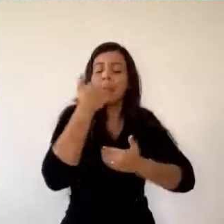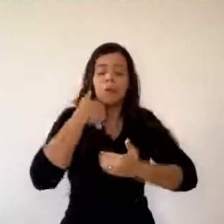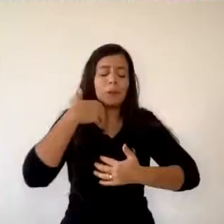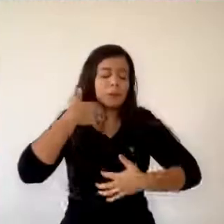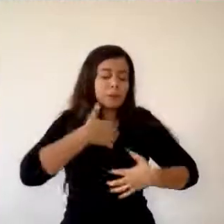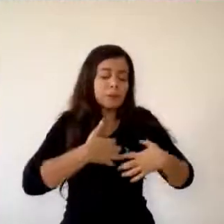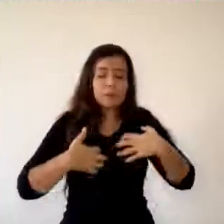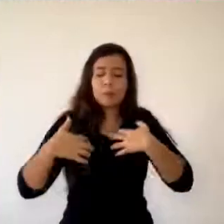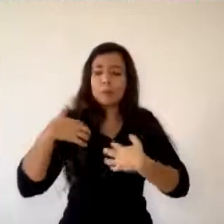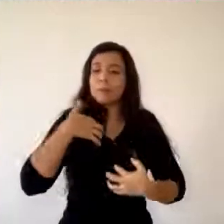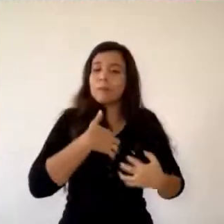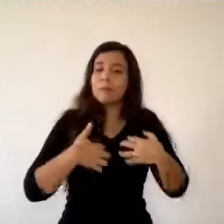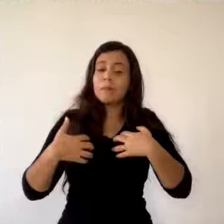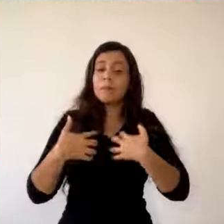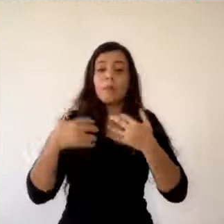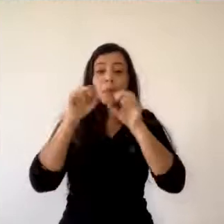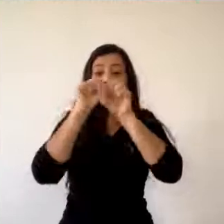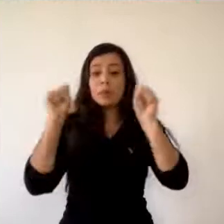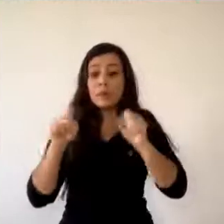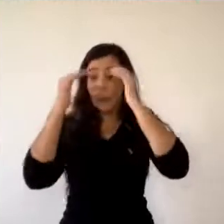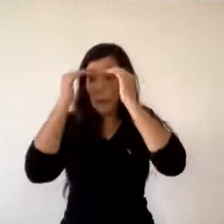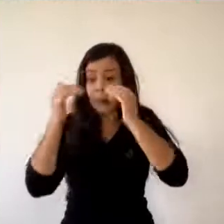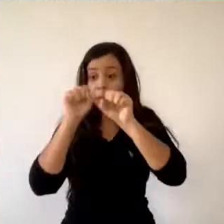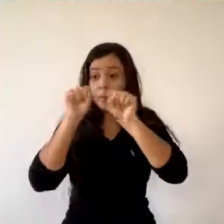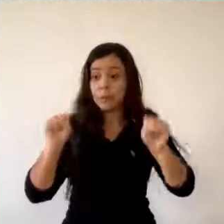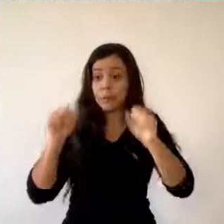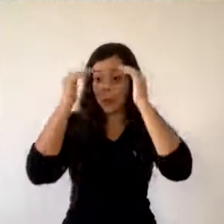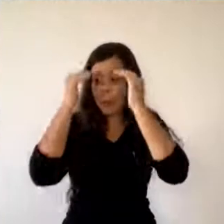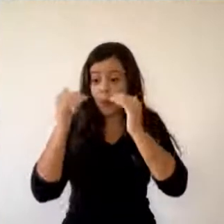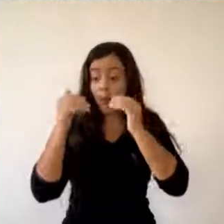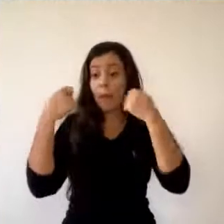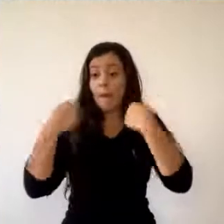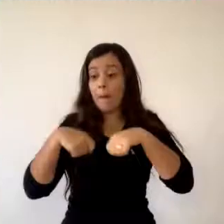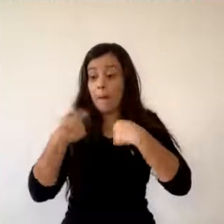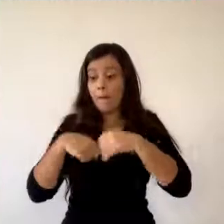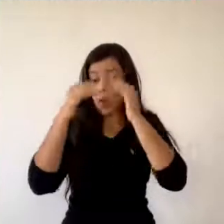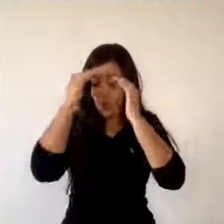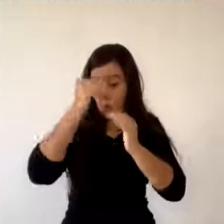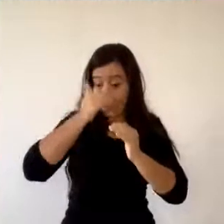molds the team more and more.